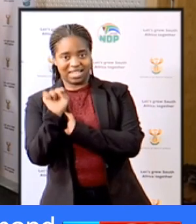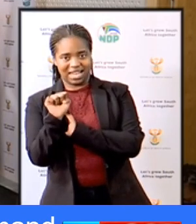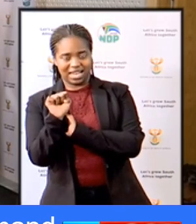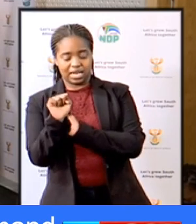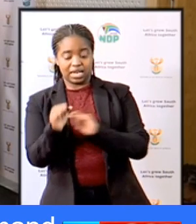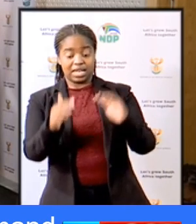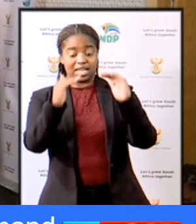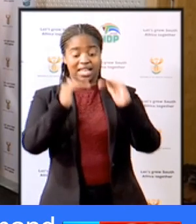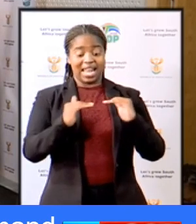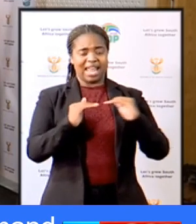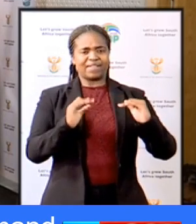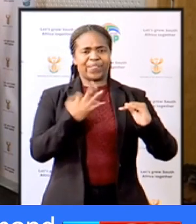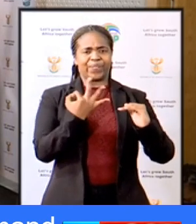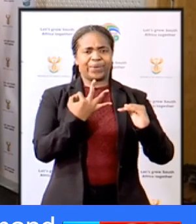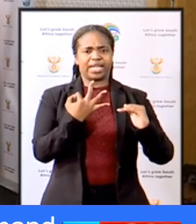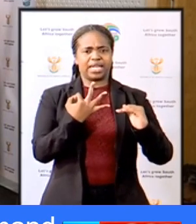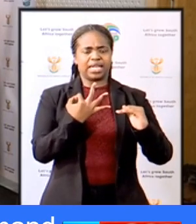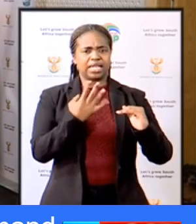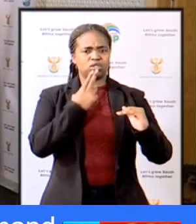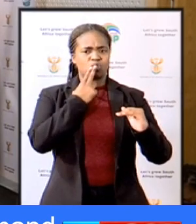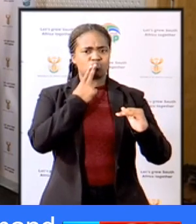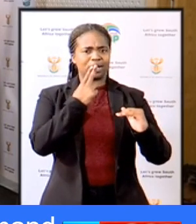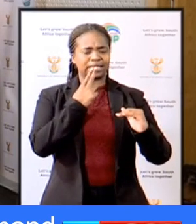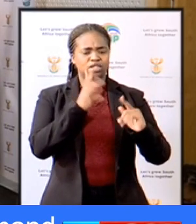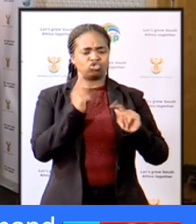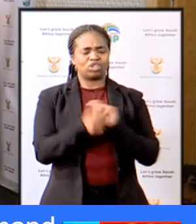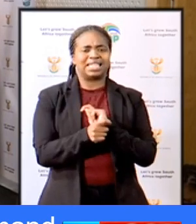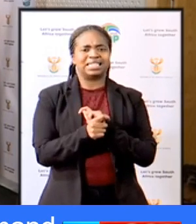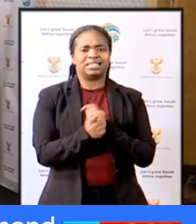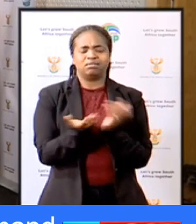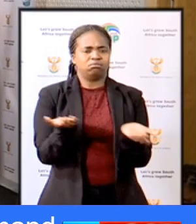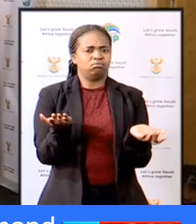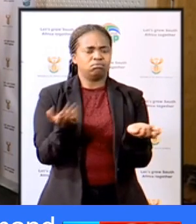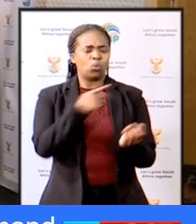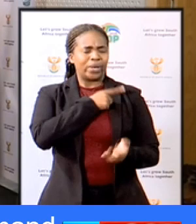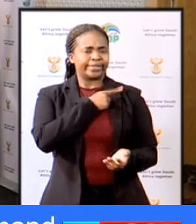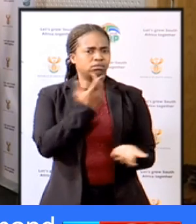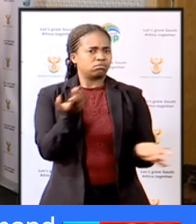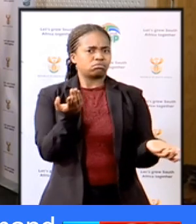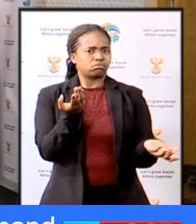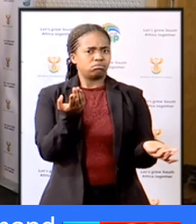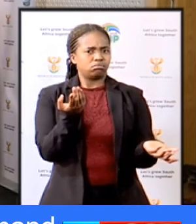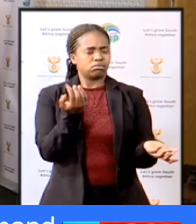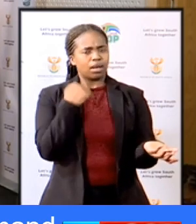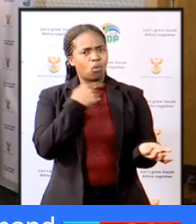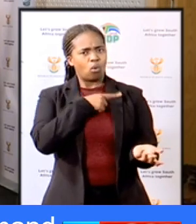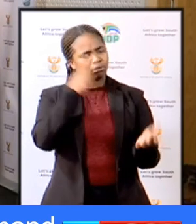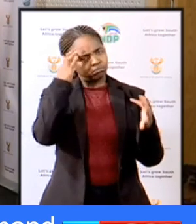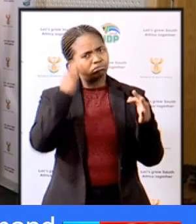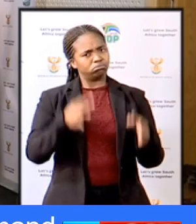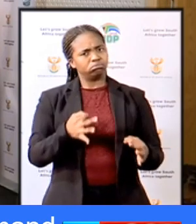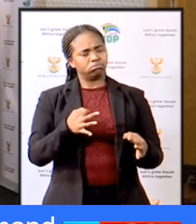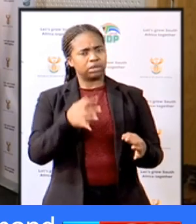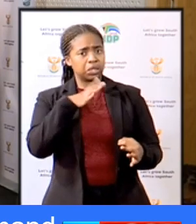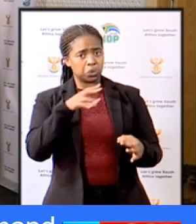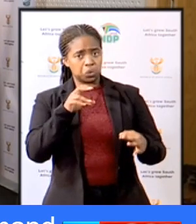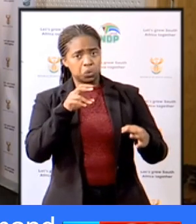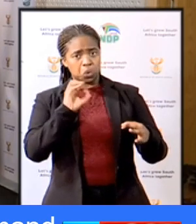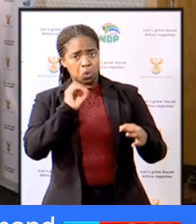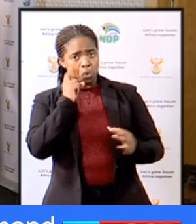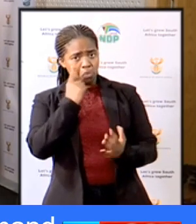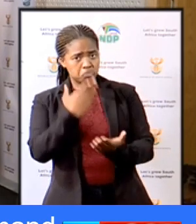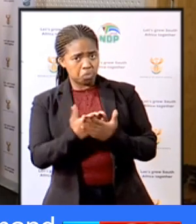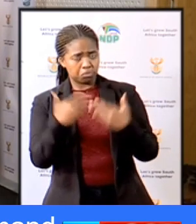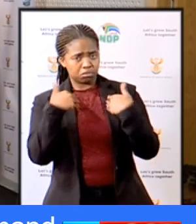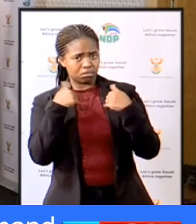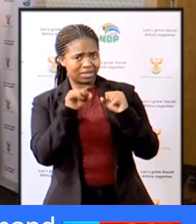level 3 that cigarettes would be allowed. This was obviously changed again. So I want to know what science and decisions was that based on,